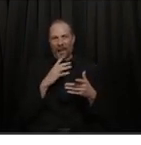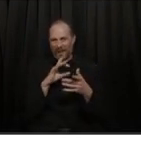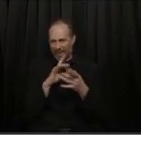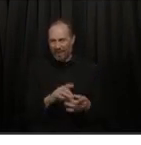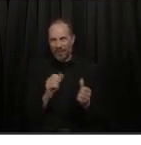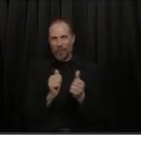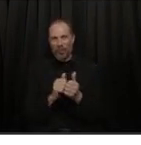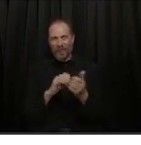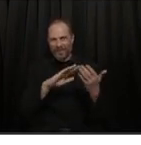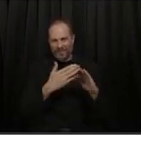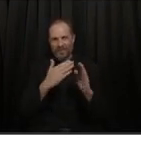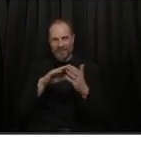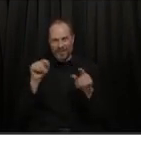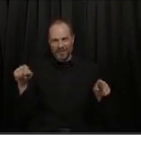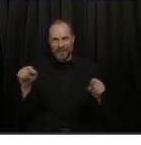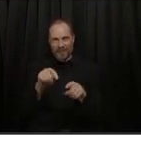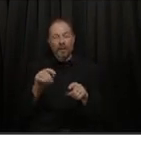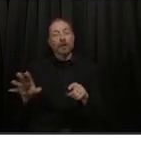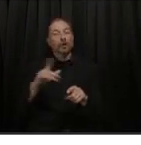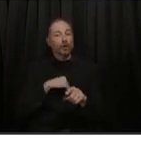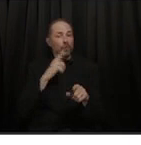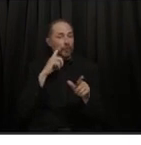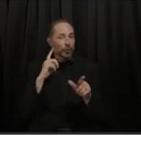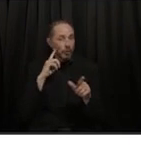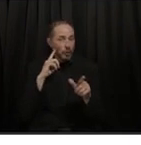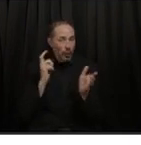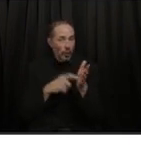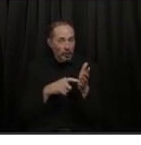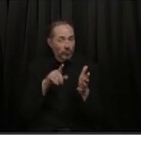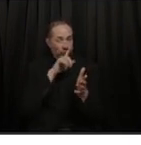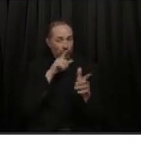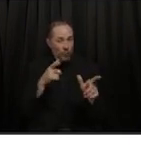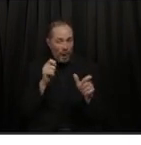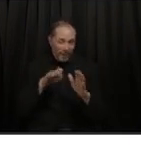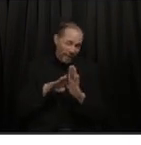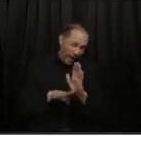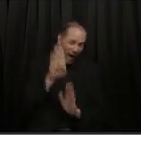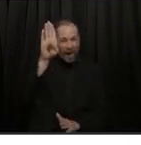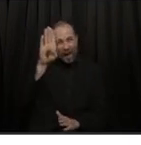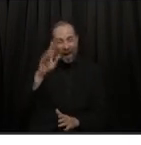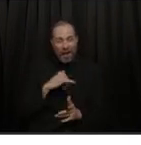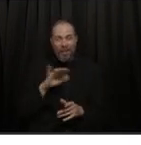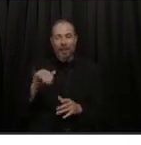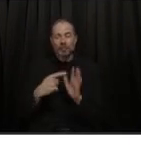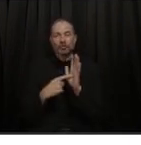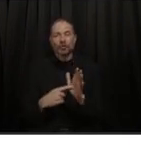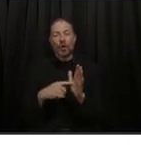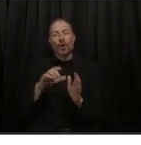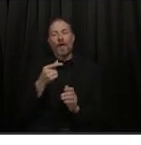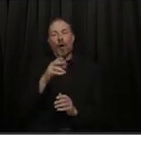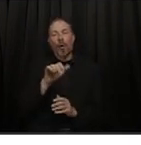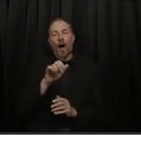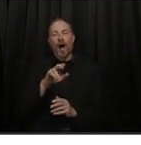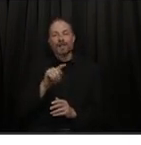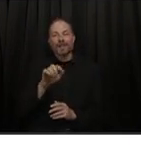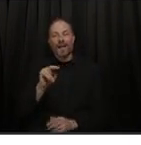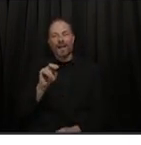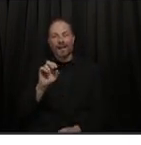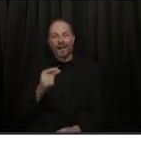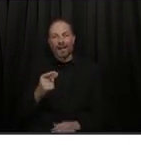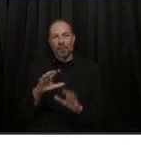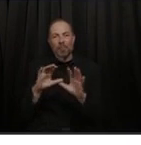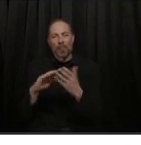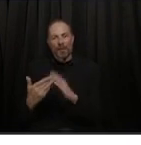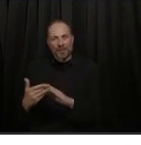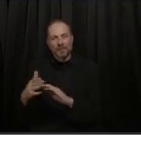will notice is that really rapid increase in the red line. That red line is showing you the cases in Gauteng province, and there's been a really rapid increase